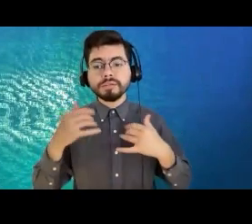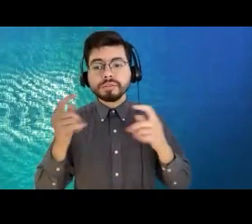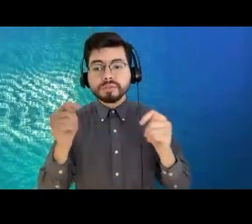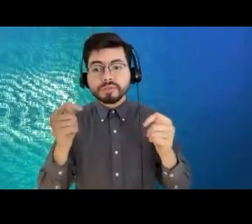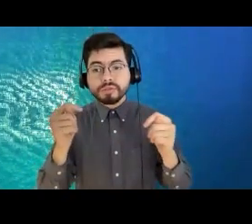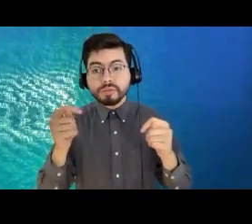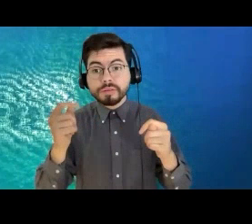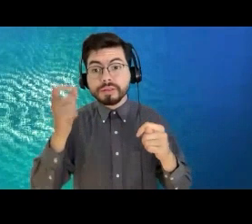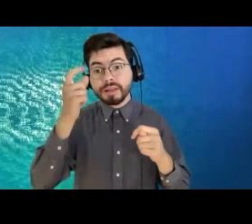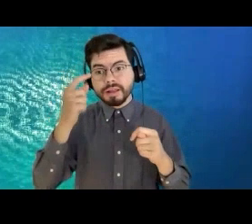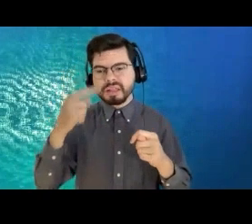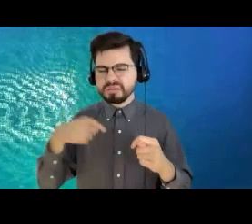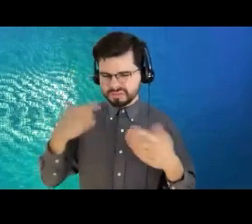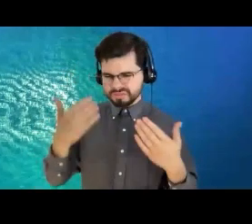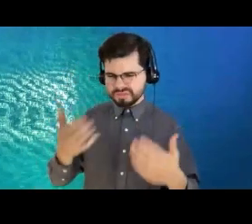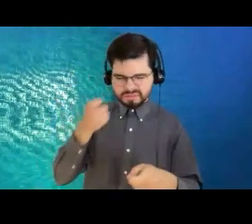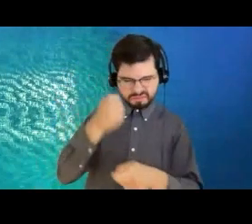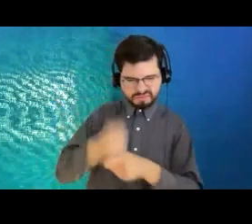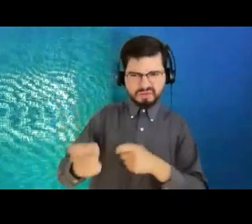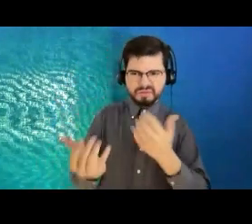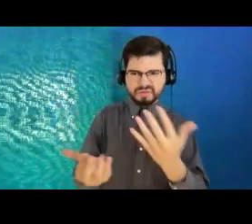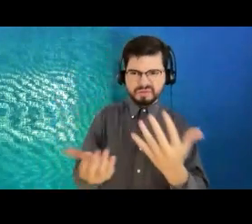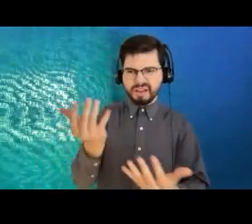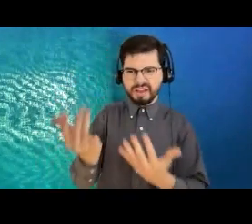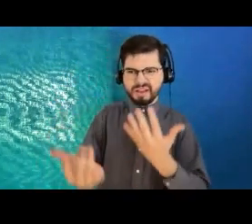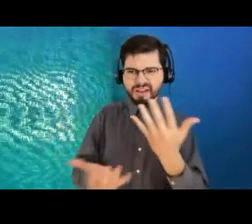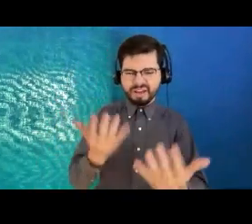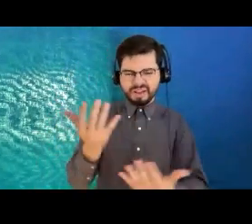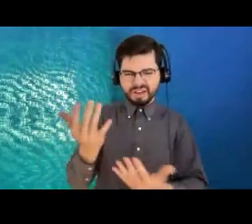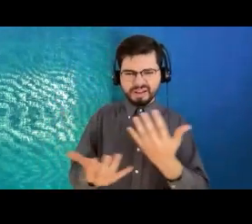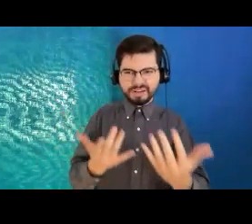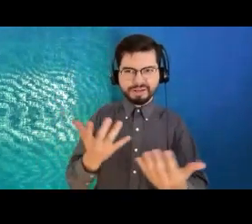landscape to add a new element to the battle.